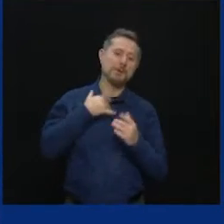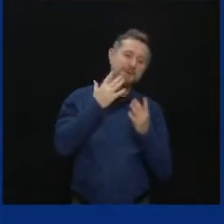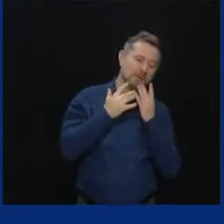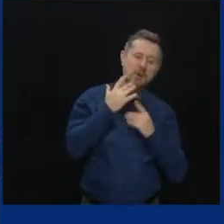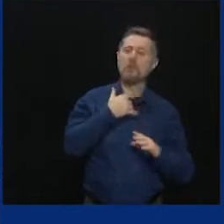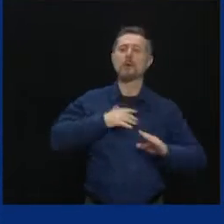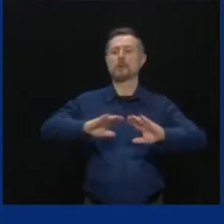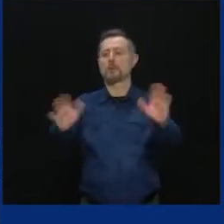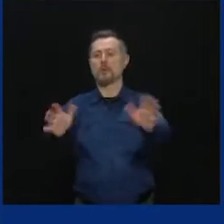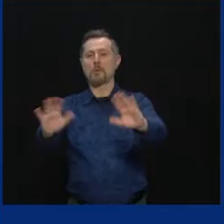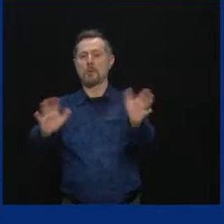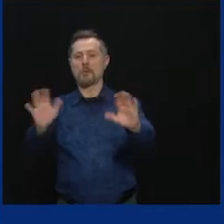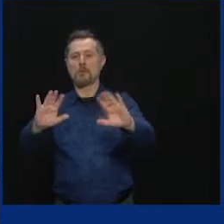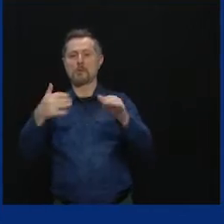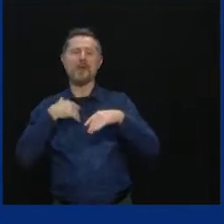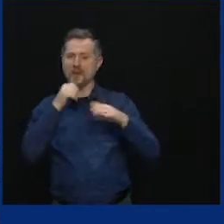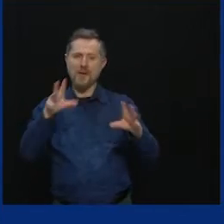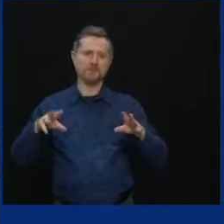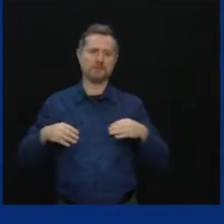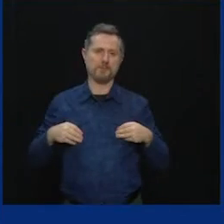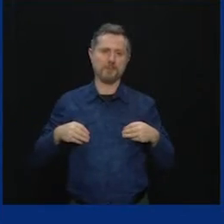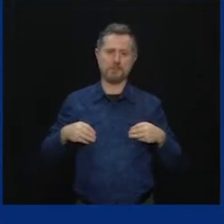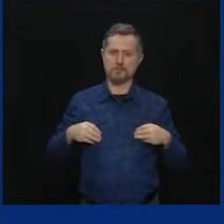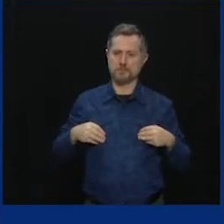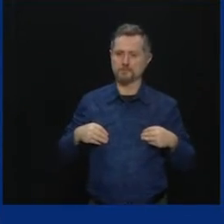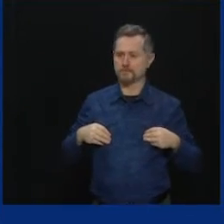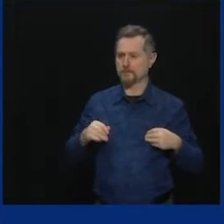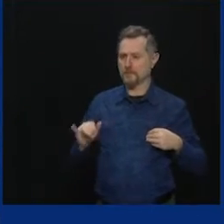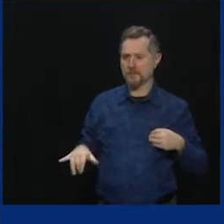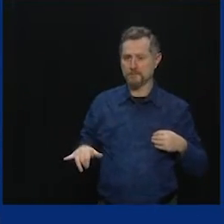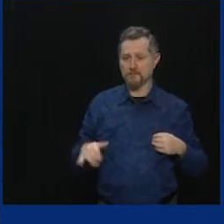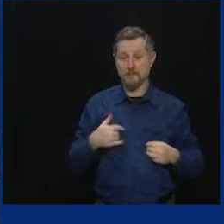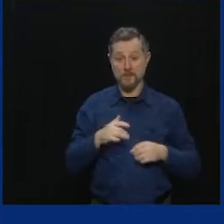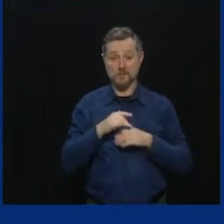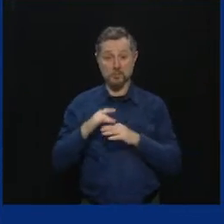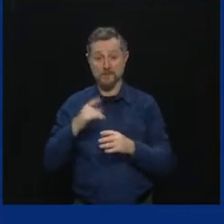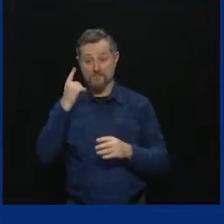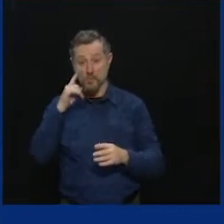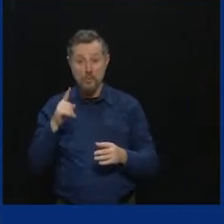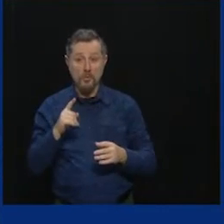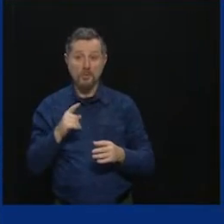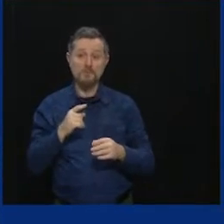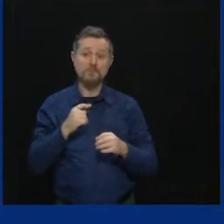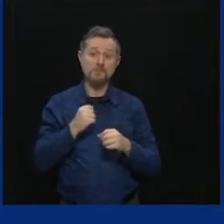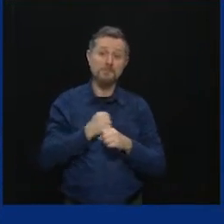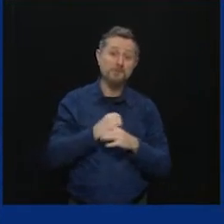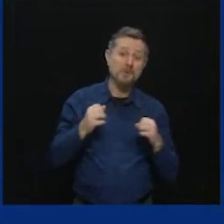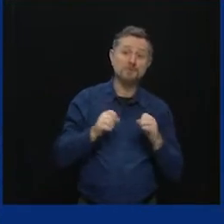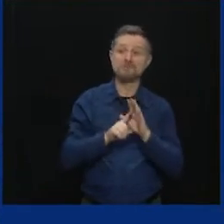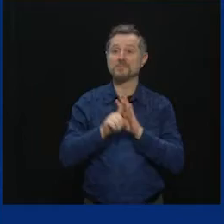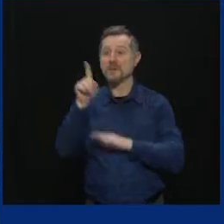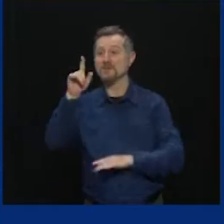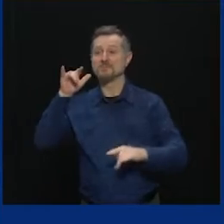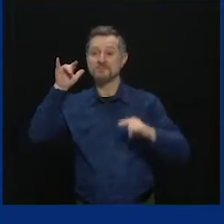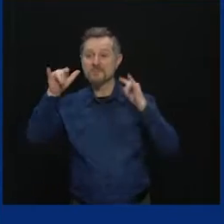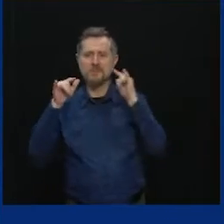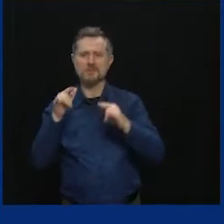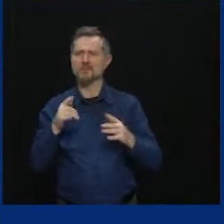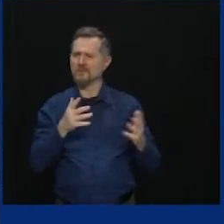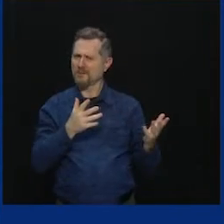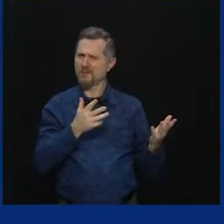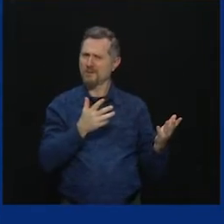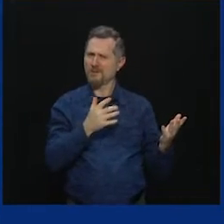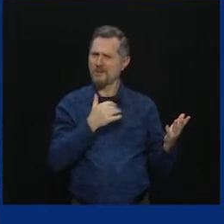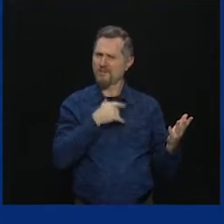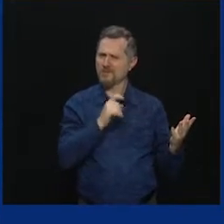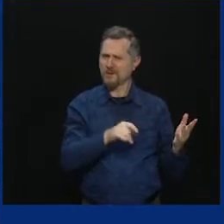is unacceptable. If we have the resources for bombs and missiles and jets and planes, we got to have the resources